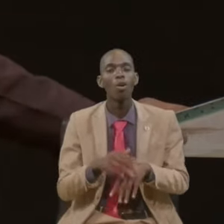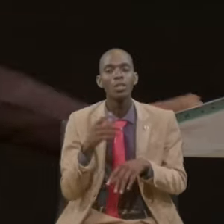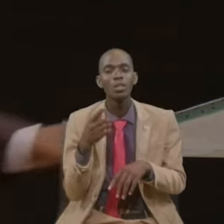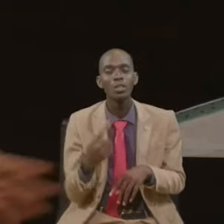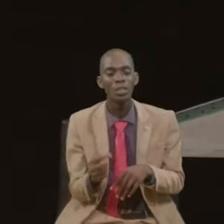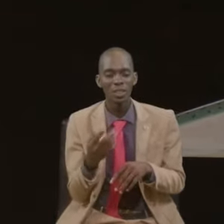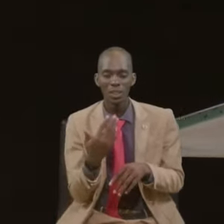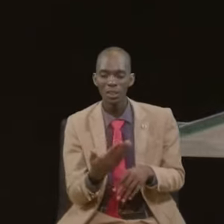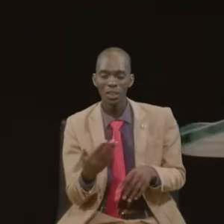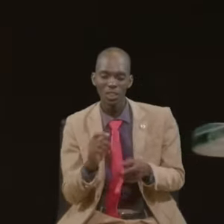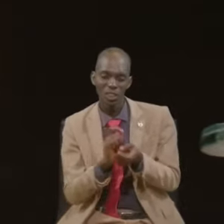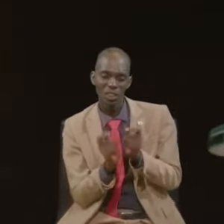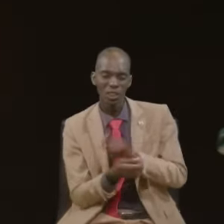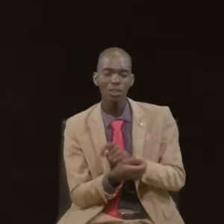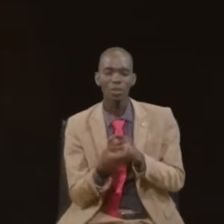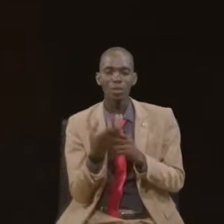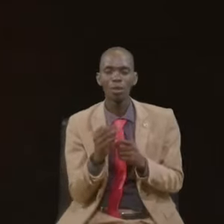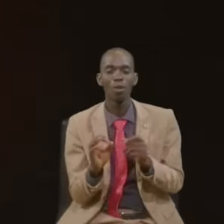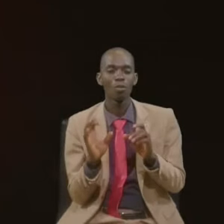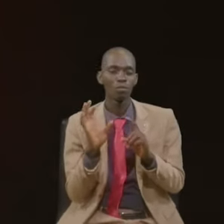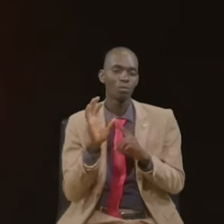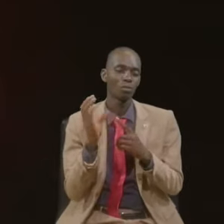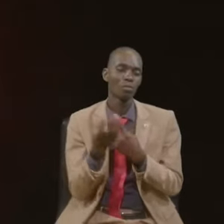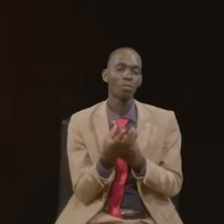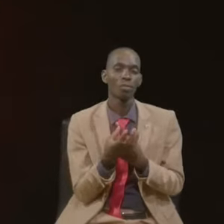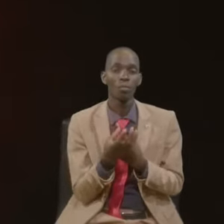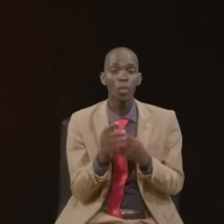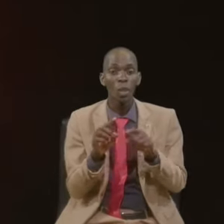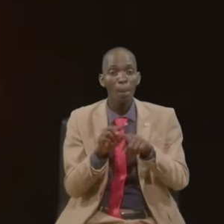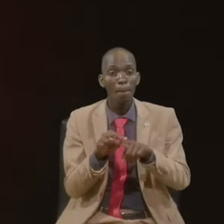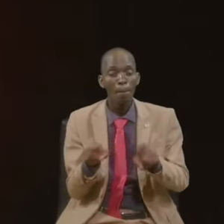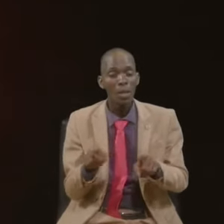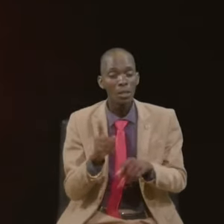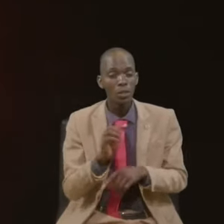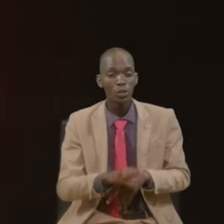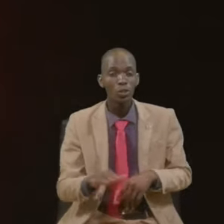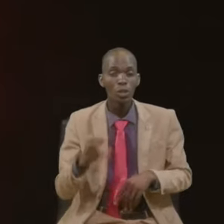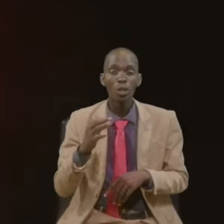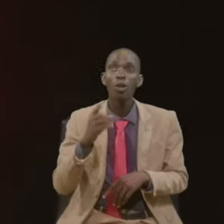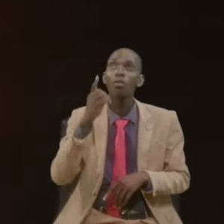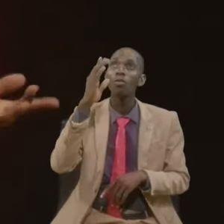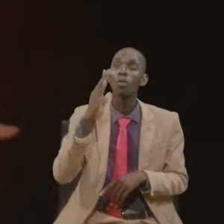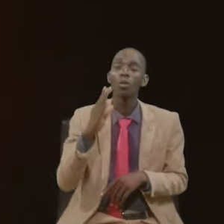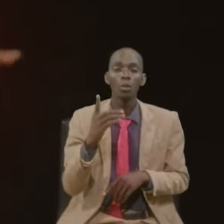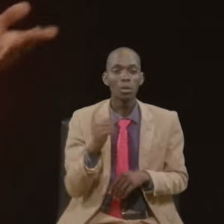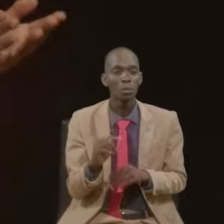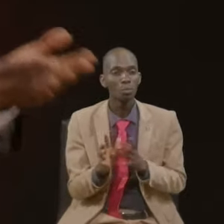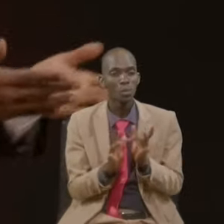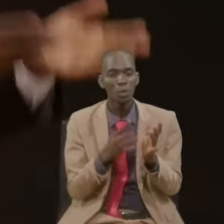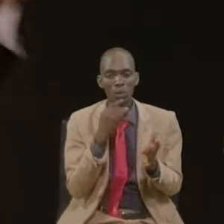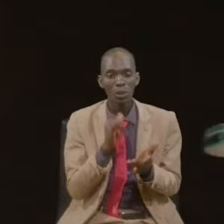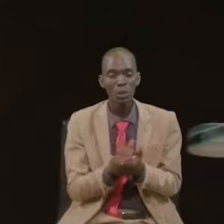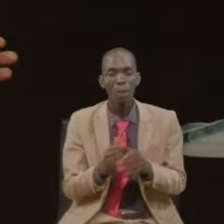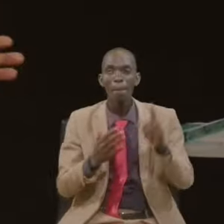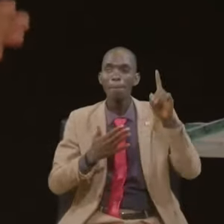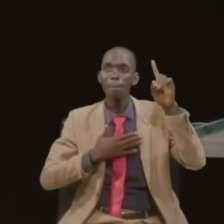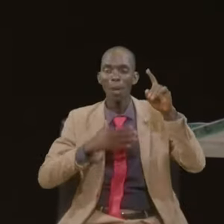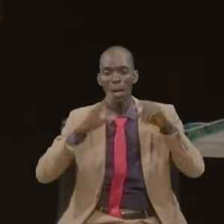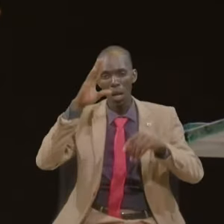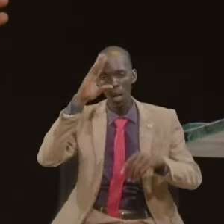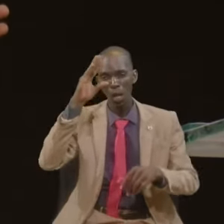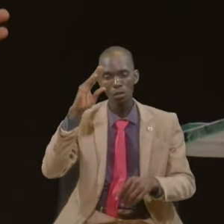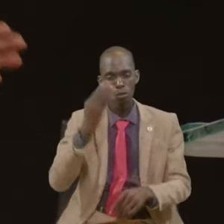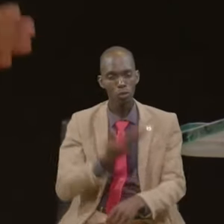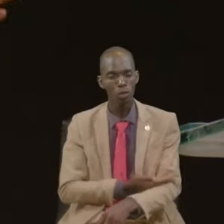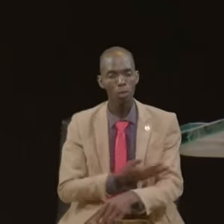changing circumstances. But you know, children of God, it says, my son, my daughter, fear